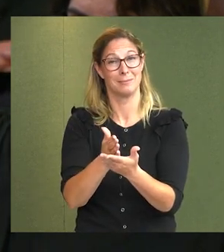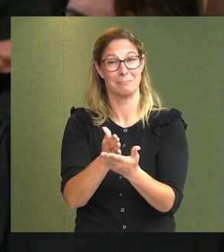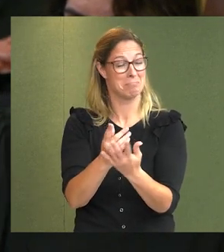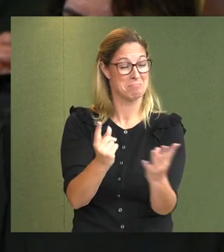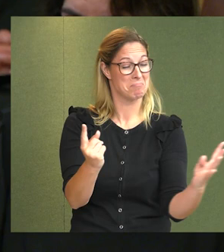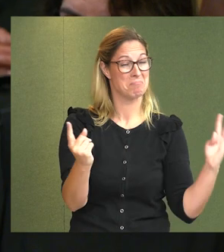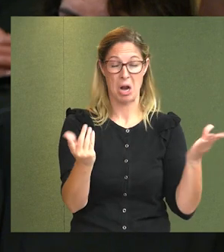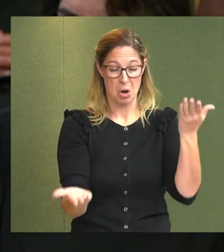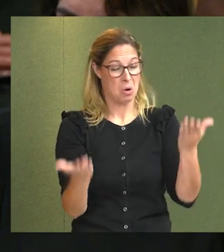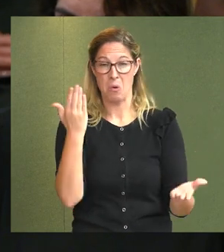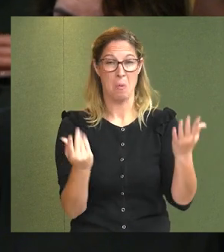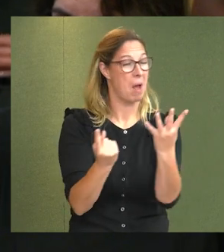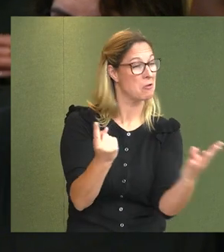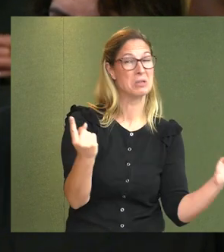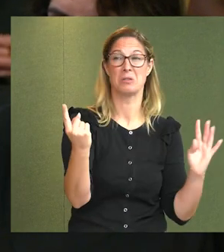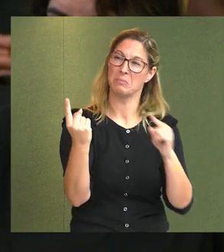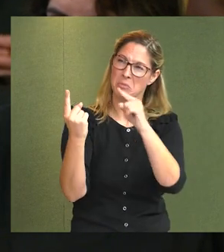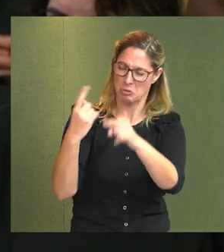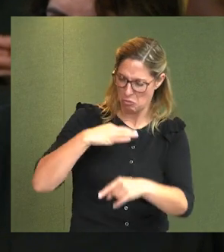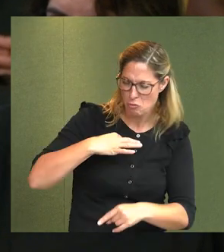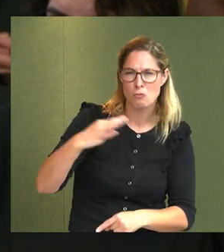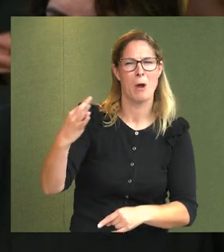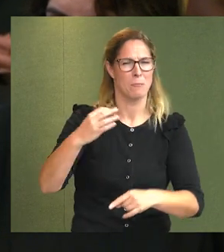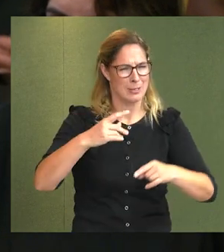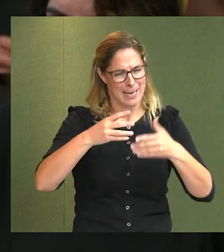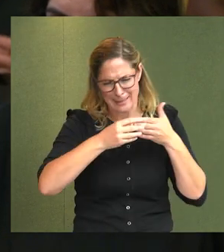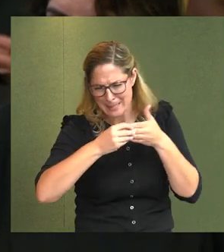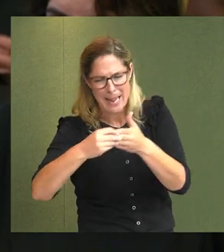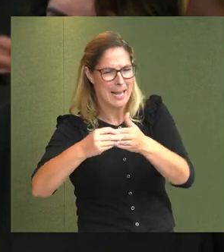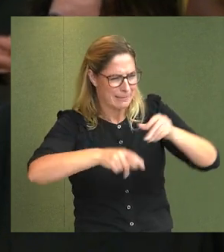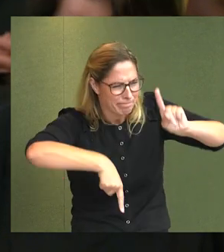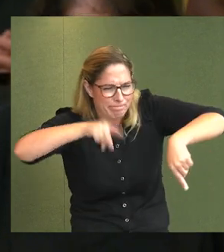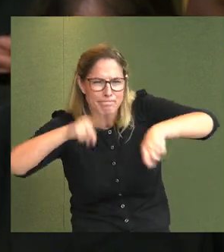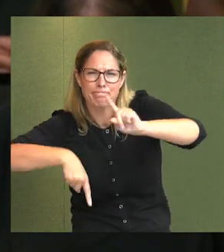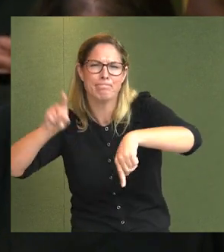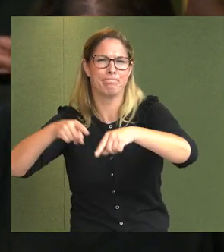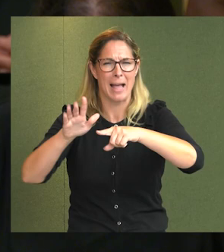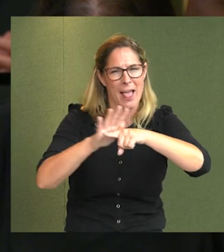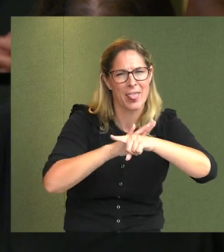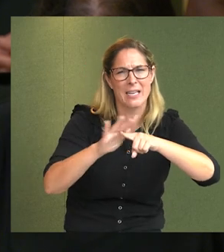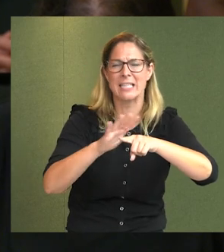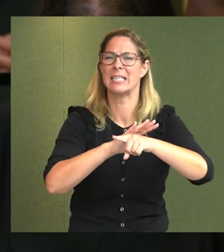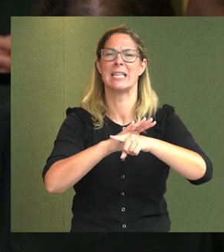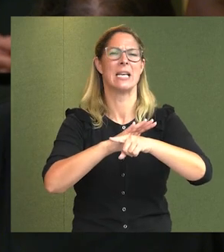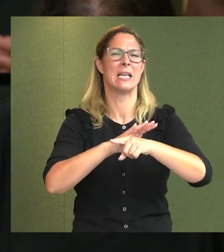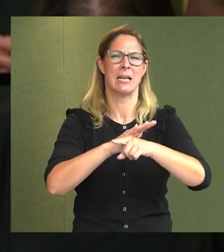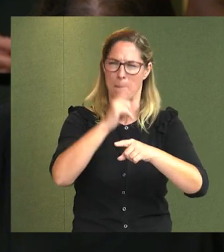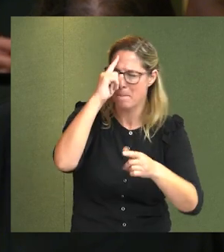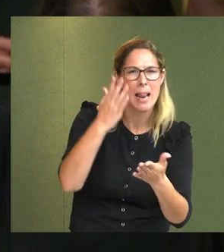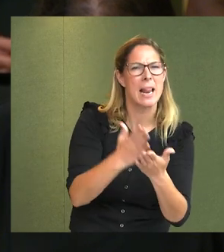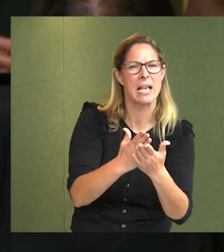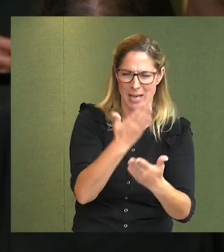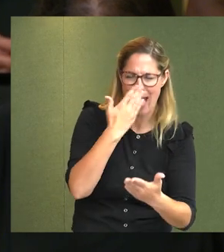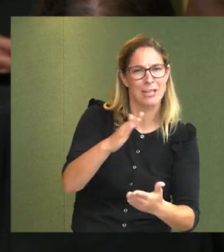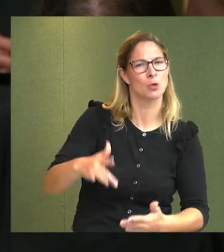and representing people of diverse ethnicities, beliefs, and attitudes to life. For